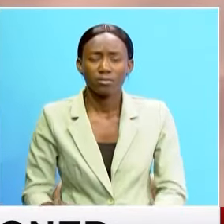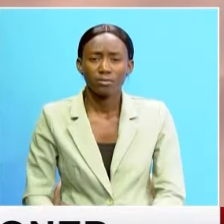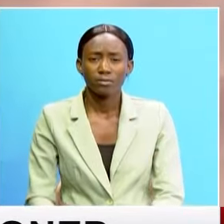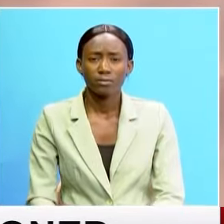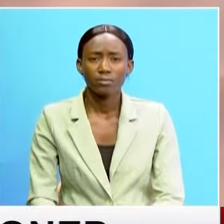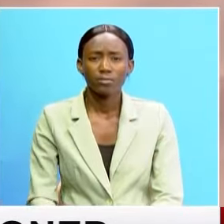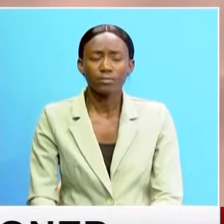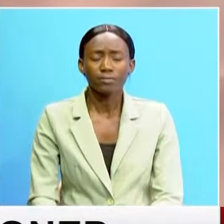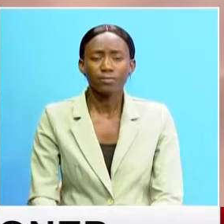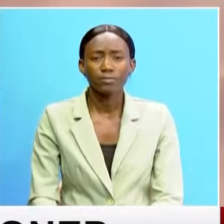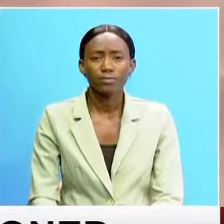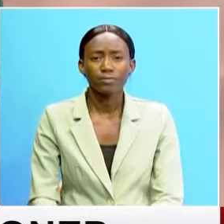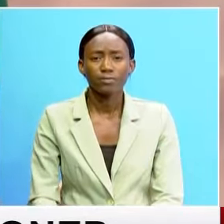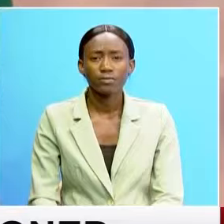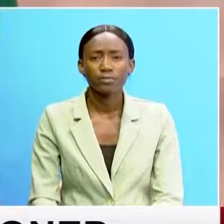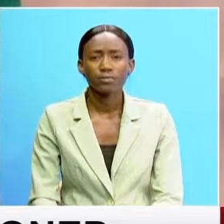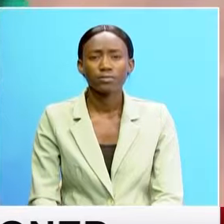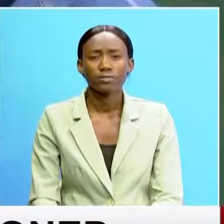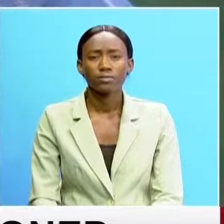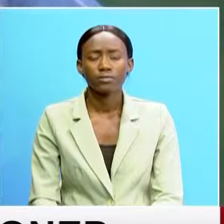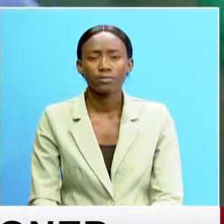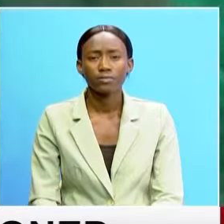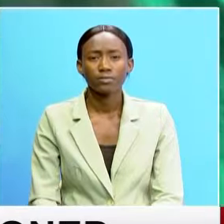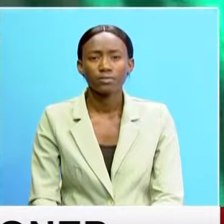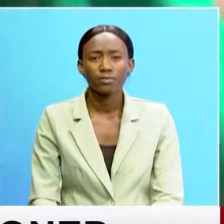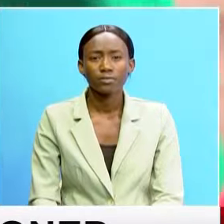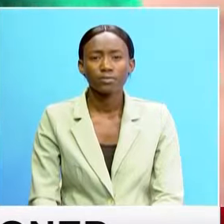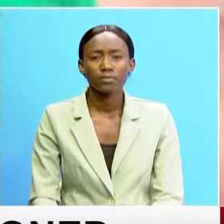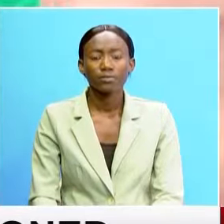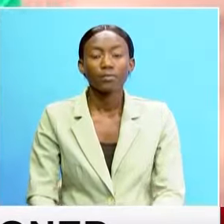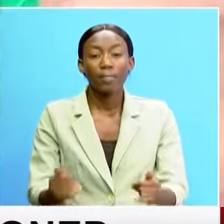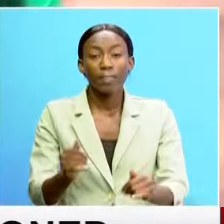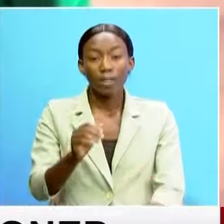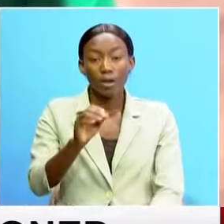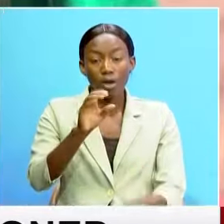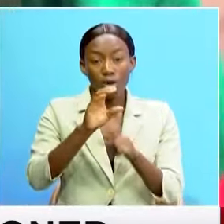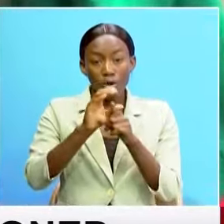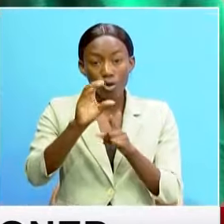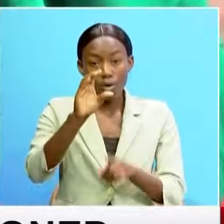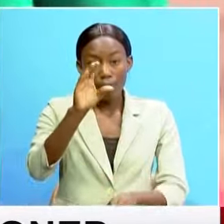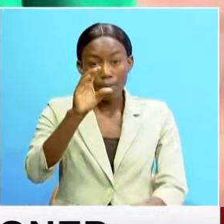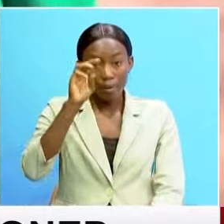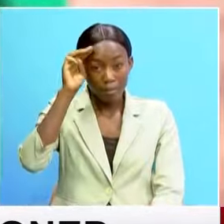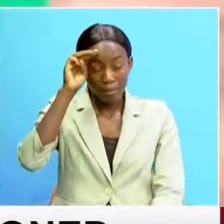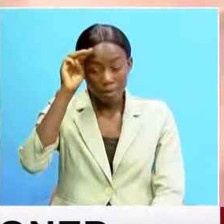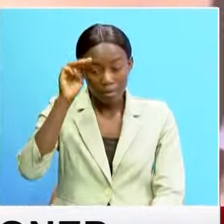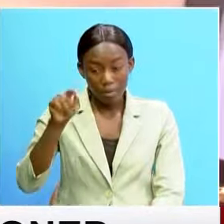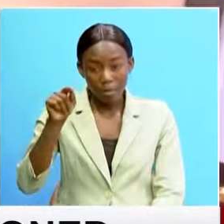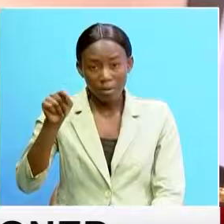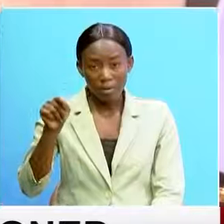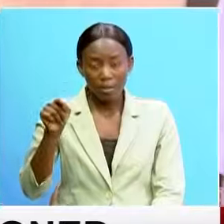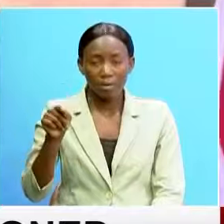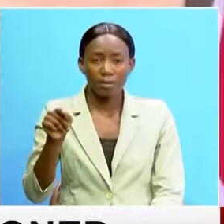as a single unity. Copperbelt Minister Elisha Matambo